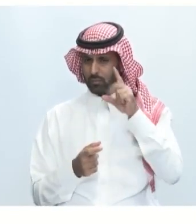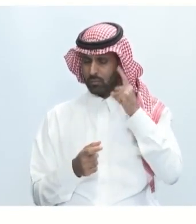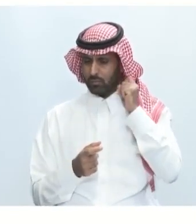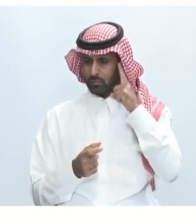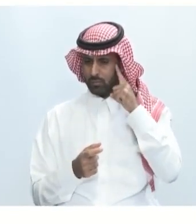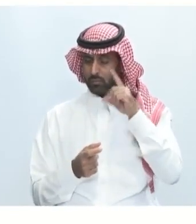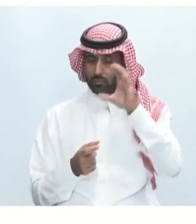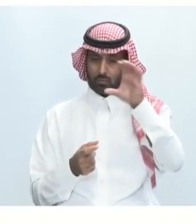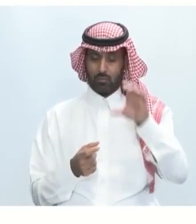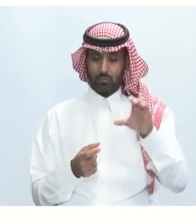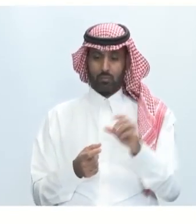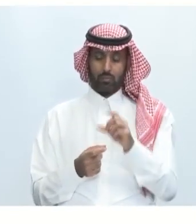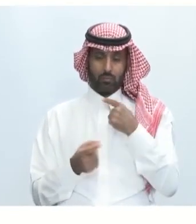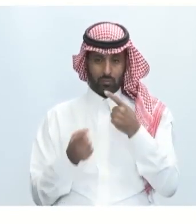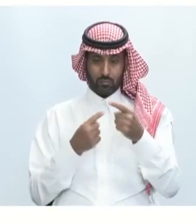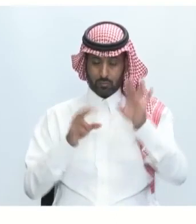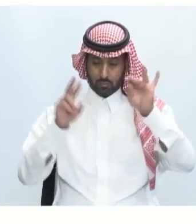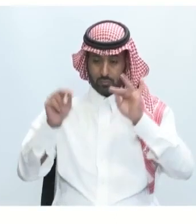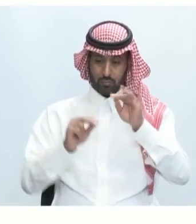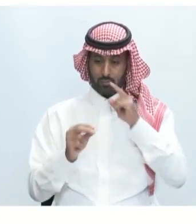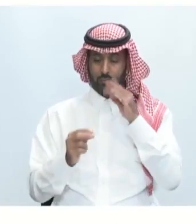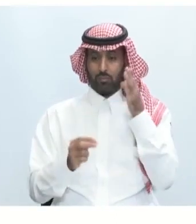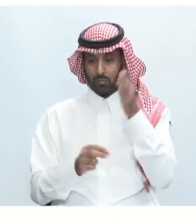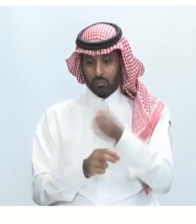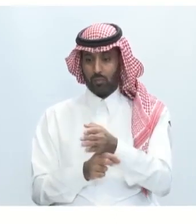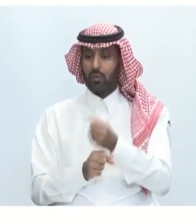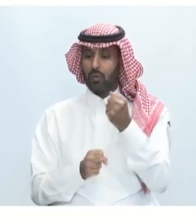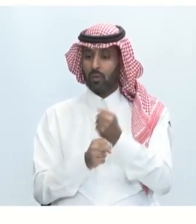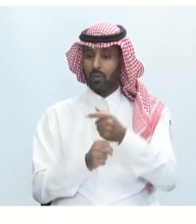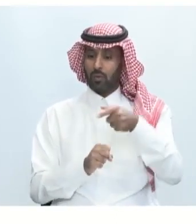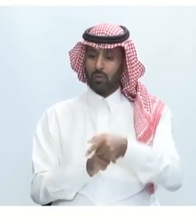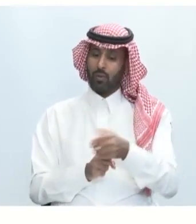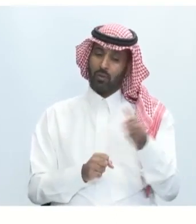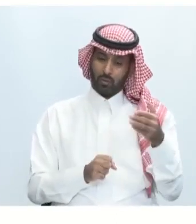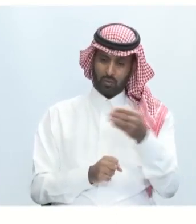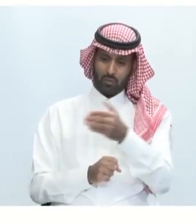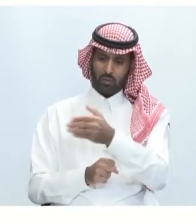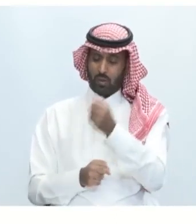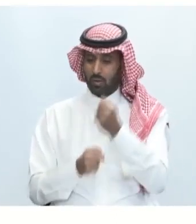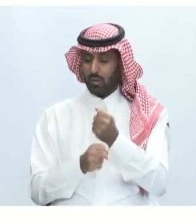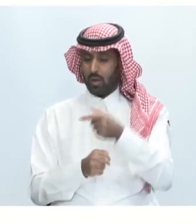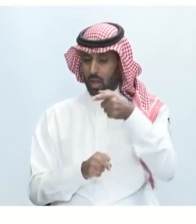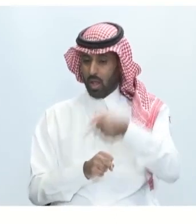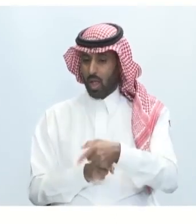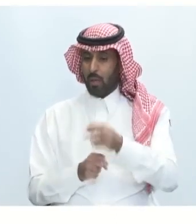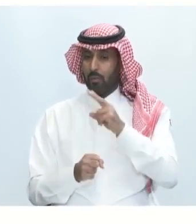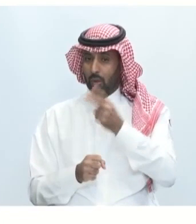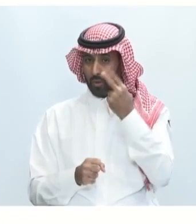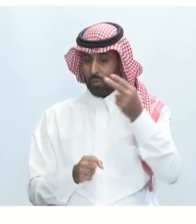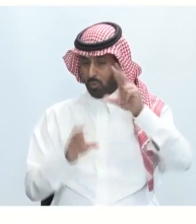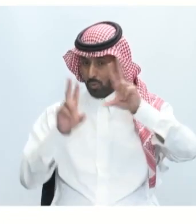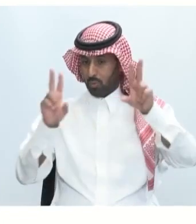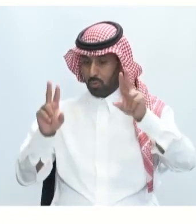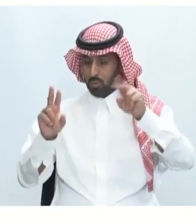to complete the stories. Use direct and indirect object. We see two pictures with two stories. The first